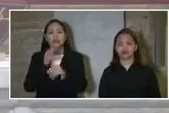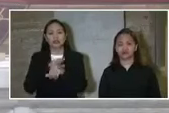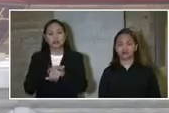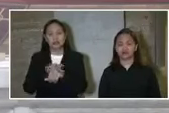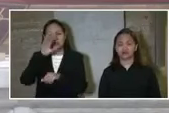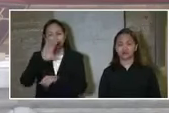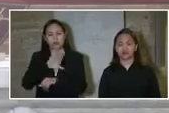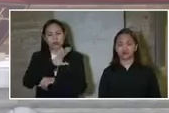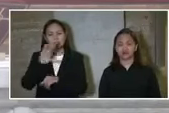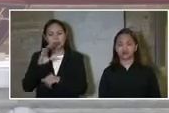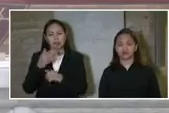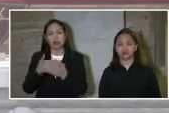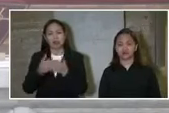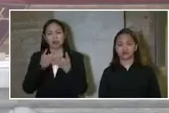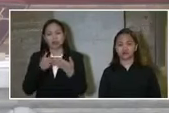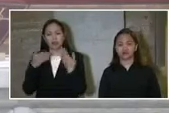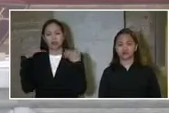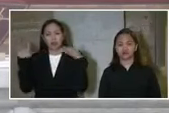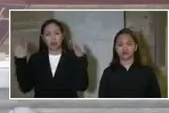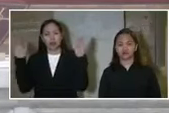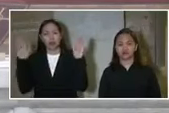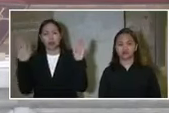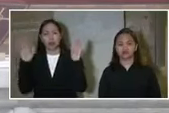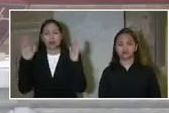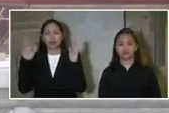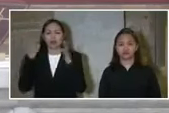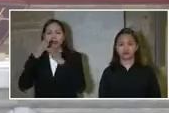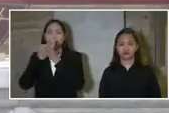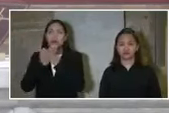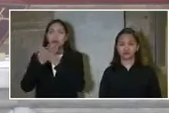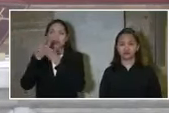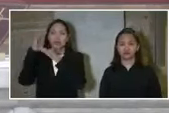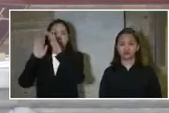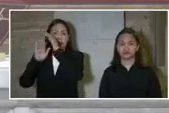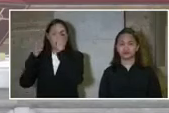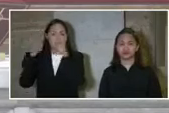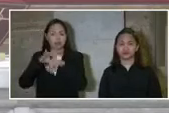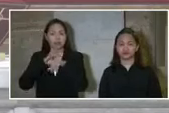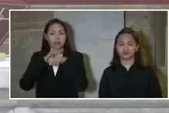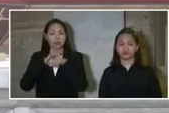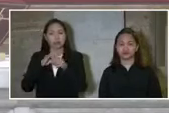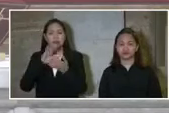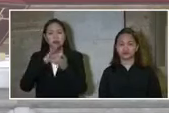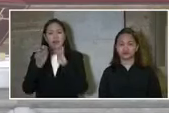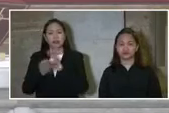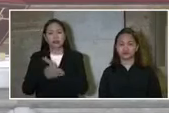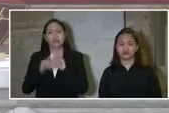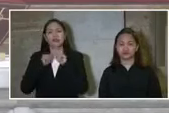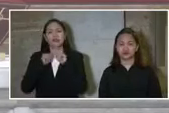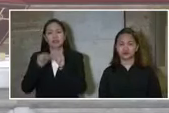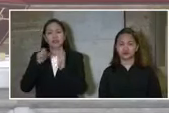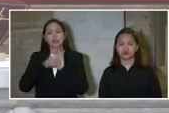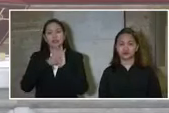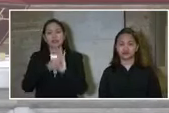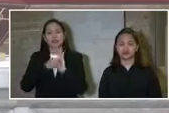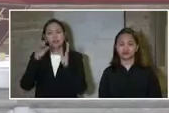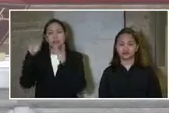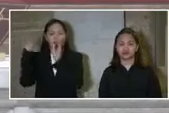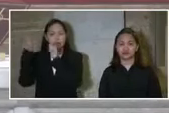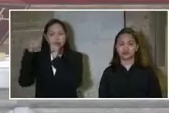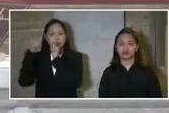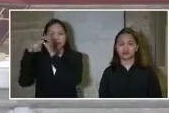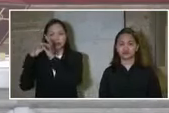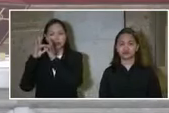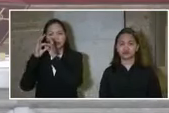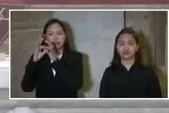his arms were outstretched between heaven and earth to become the lasting sign of your covenant, he desired to celebrate